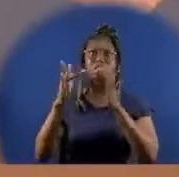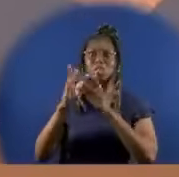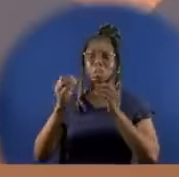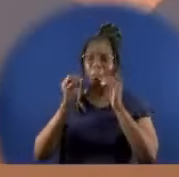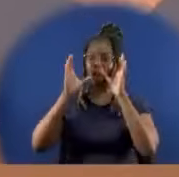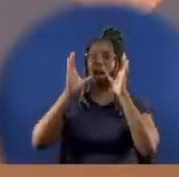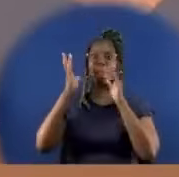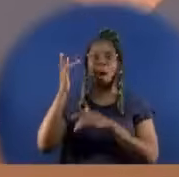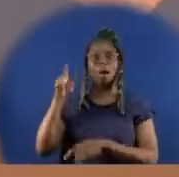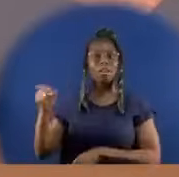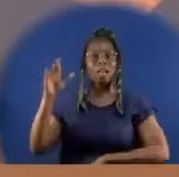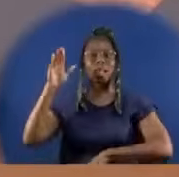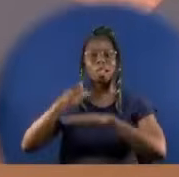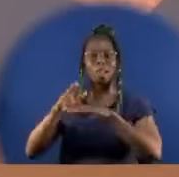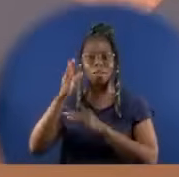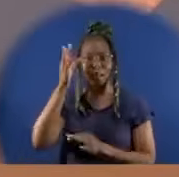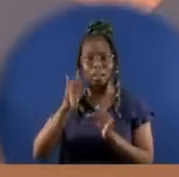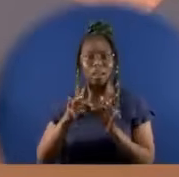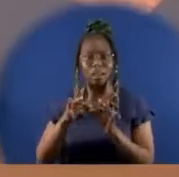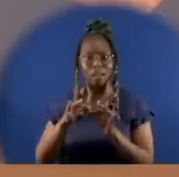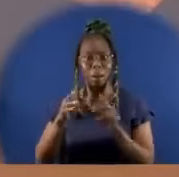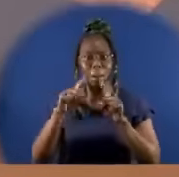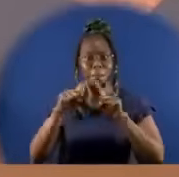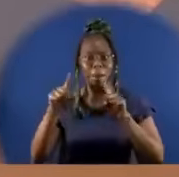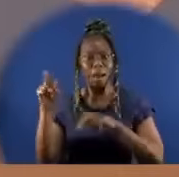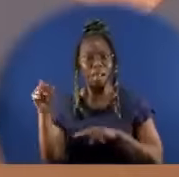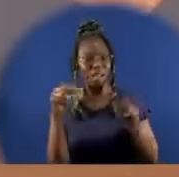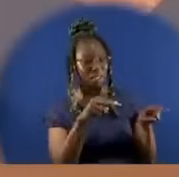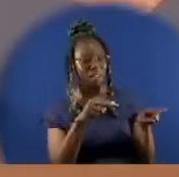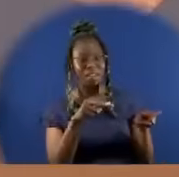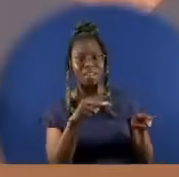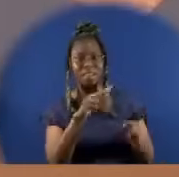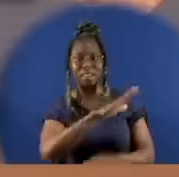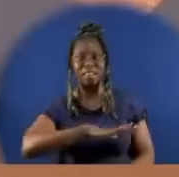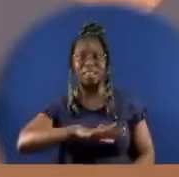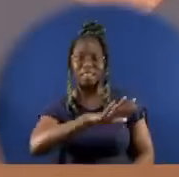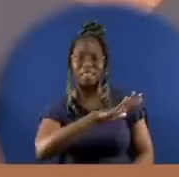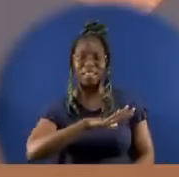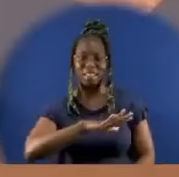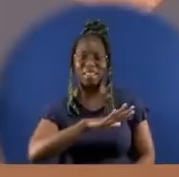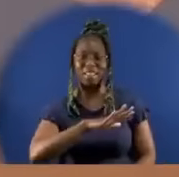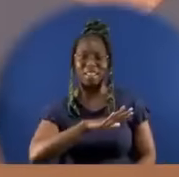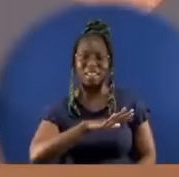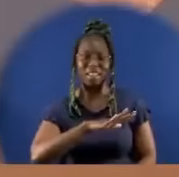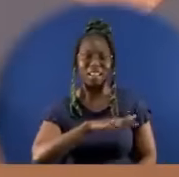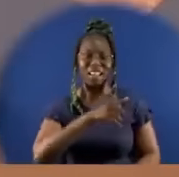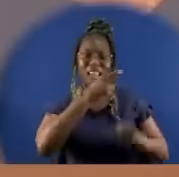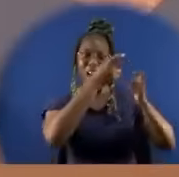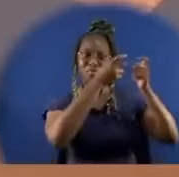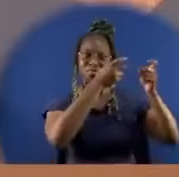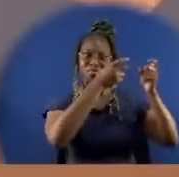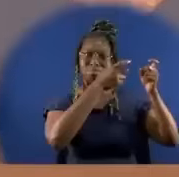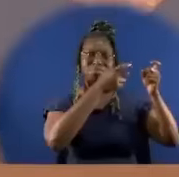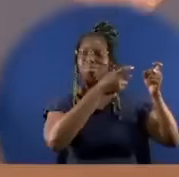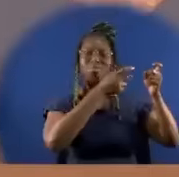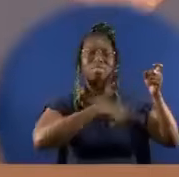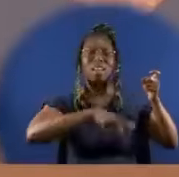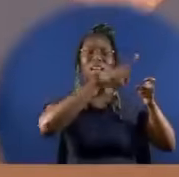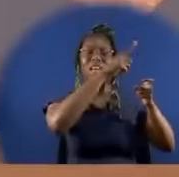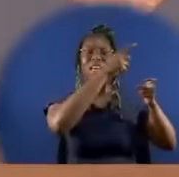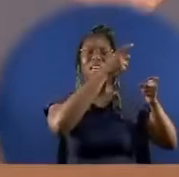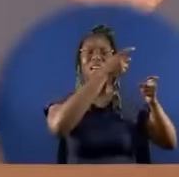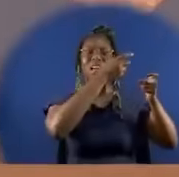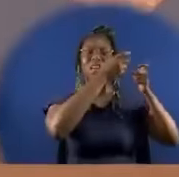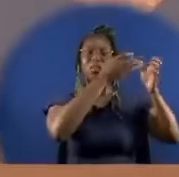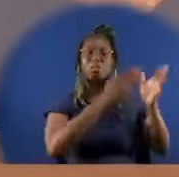looks at a centurion that some folk call the other, they'll be guilty of xenophobia because they look at him as a Gentile and they don't think